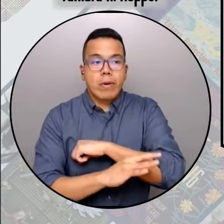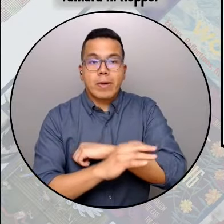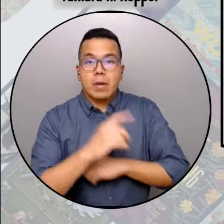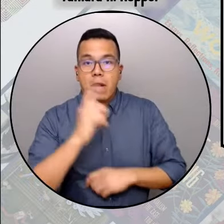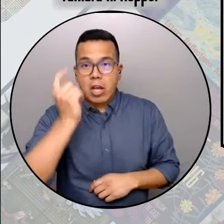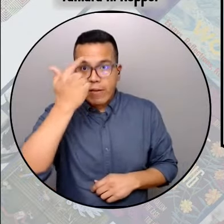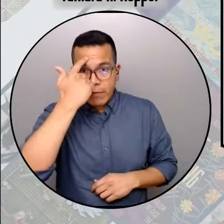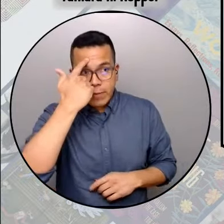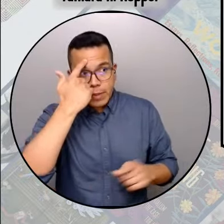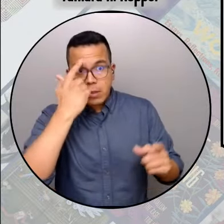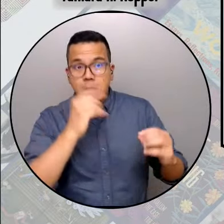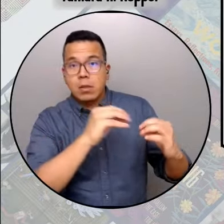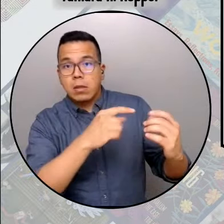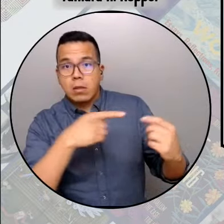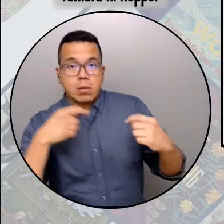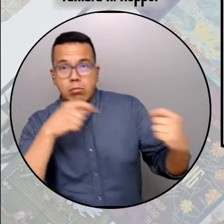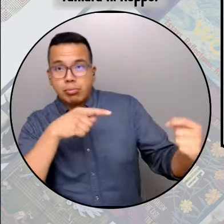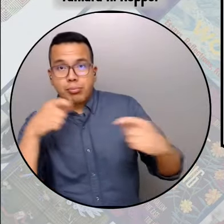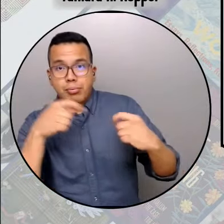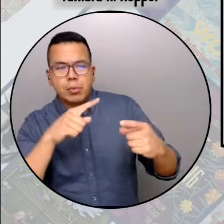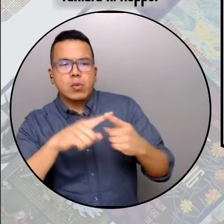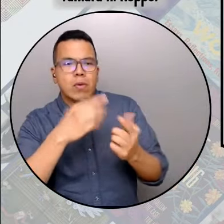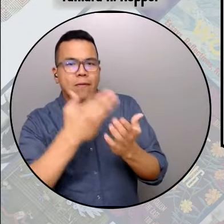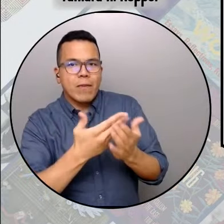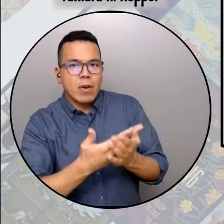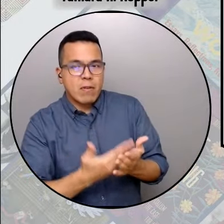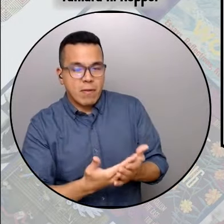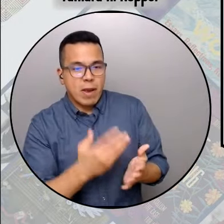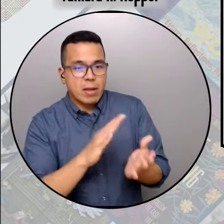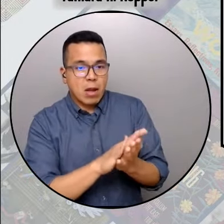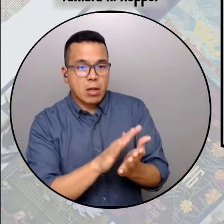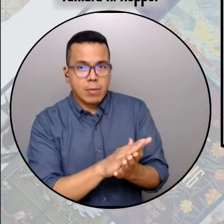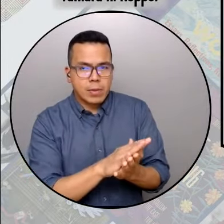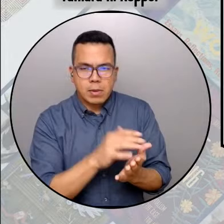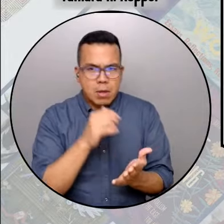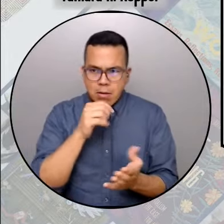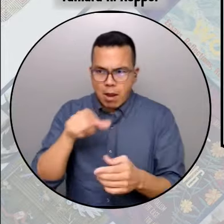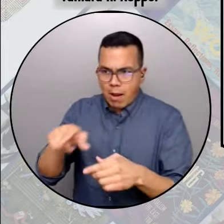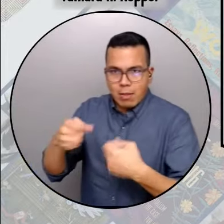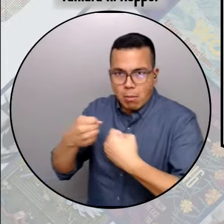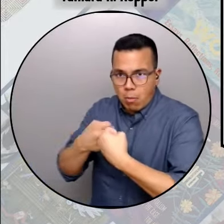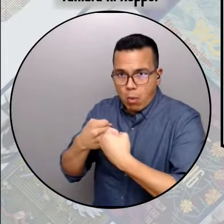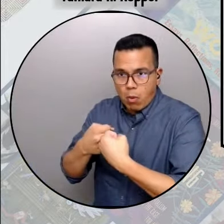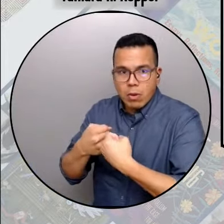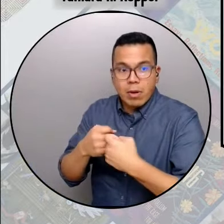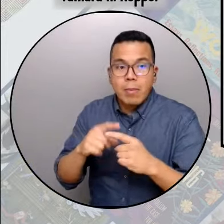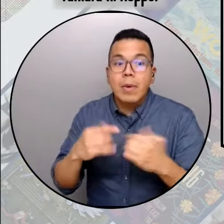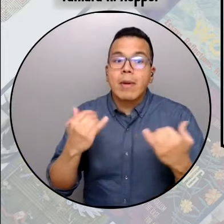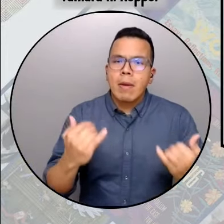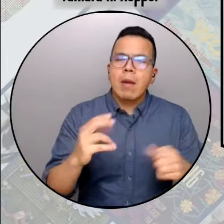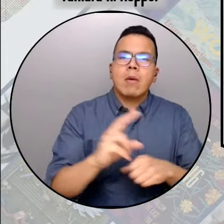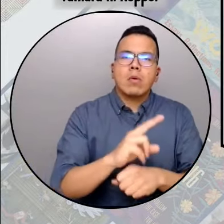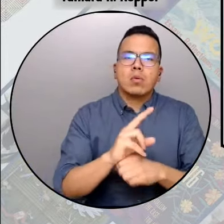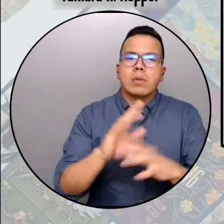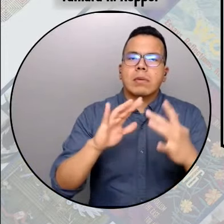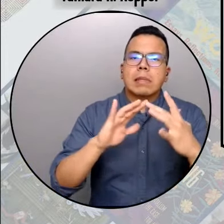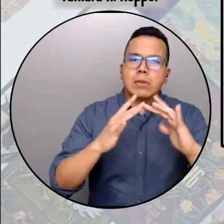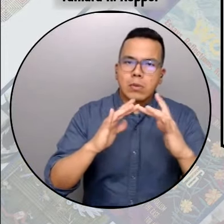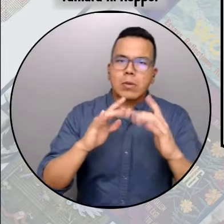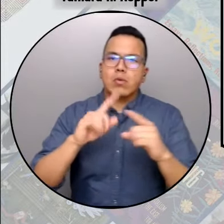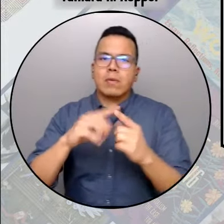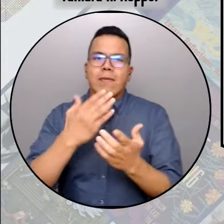verifying documents instead of just kind of verifying them at the border. But instead they're using this kind of electronic stuff, right? So this